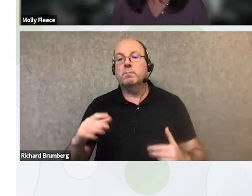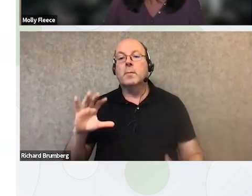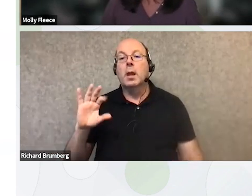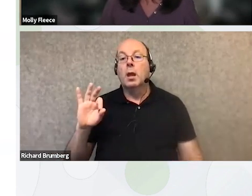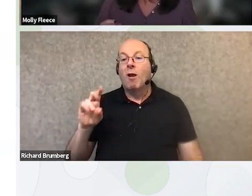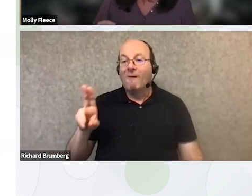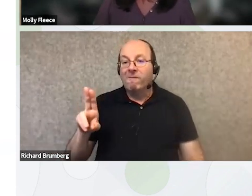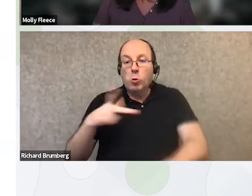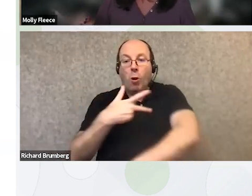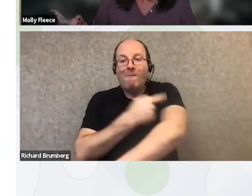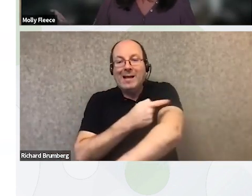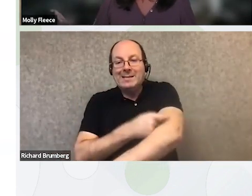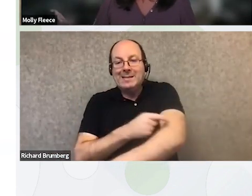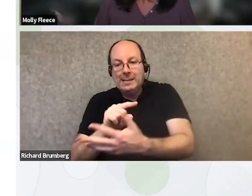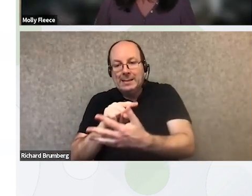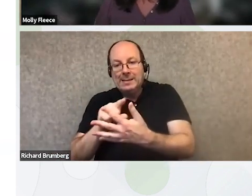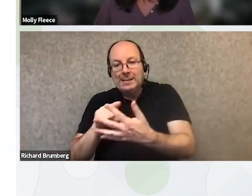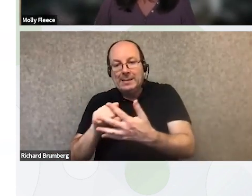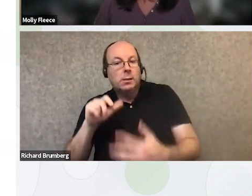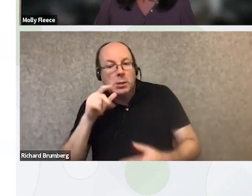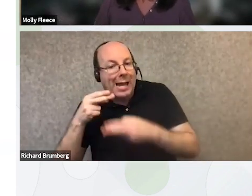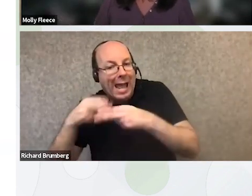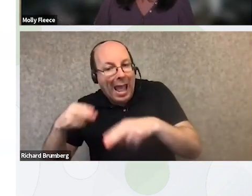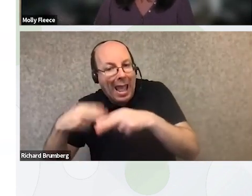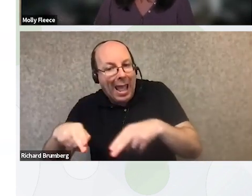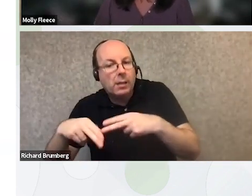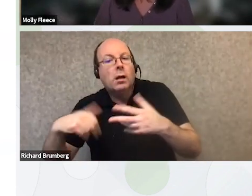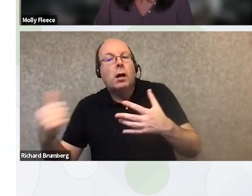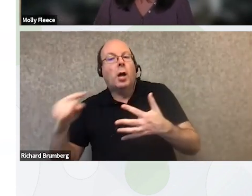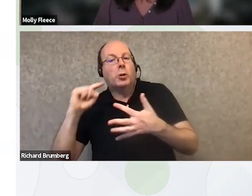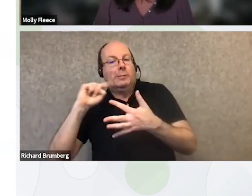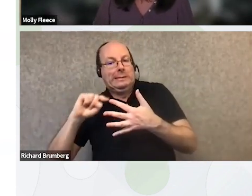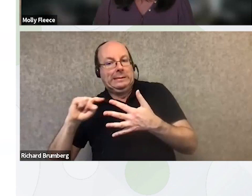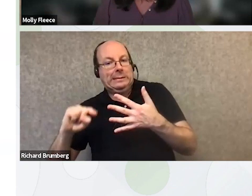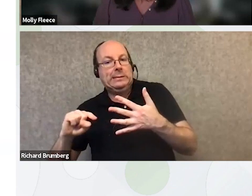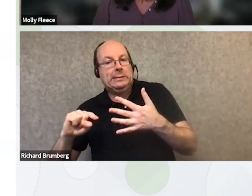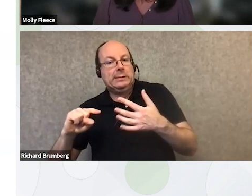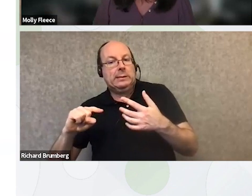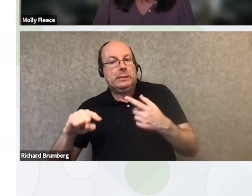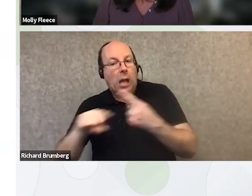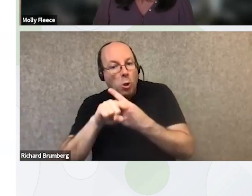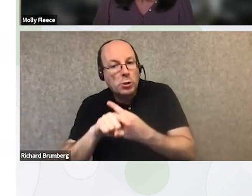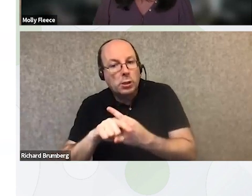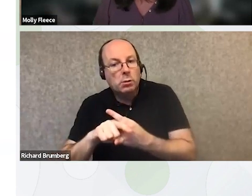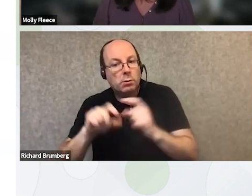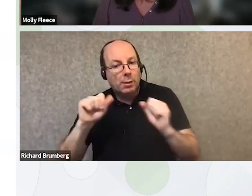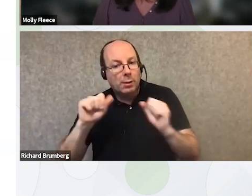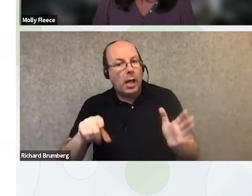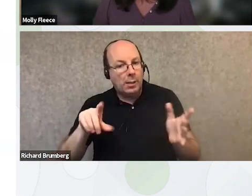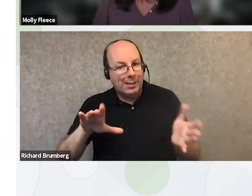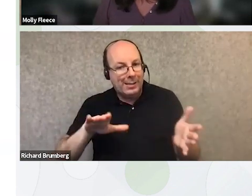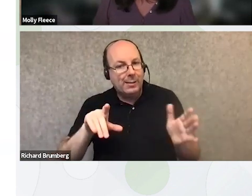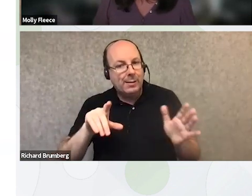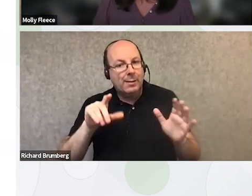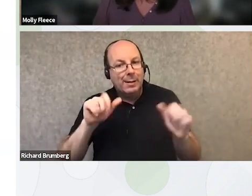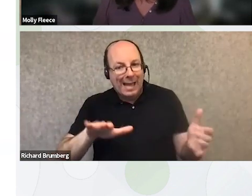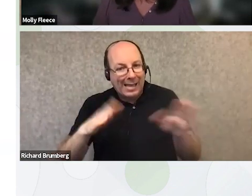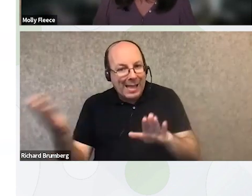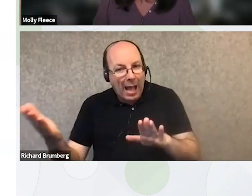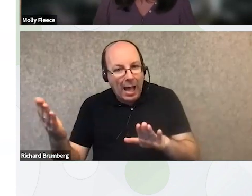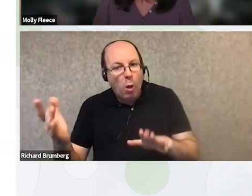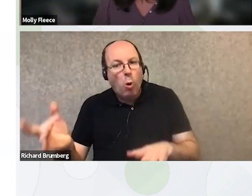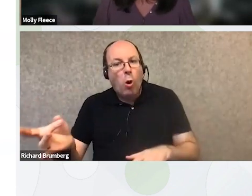flu vaccine, not egg, but another ingredient in the flu vaccine. Or if you have had a severe